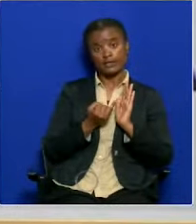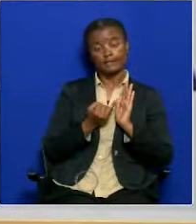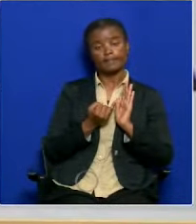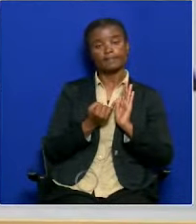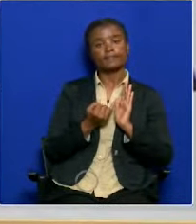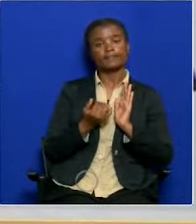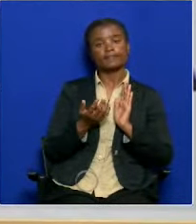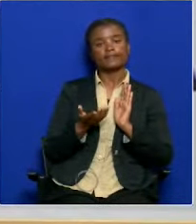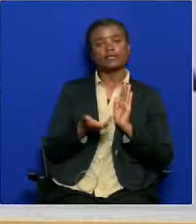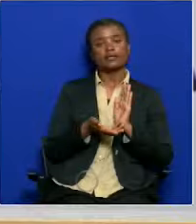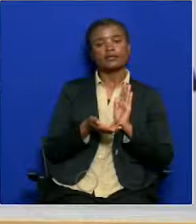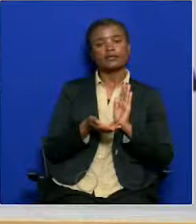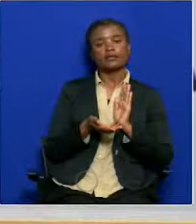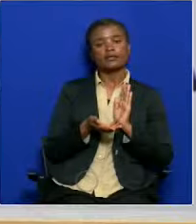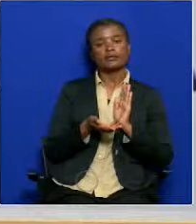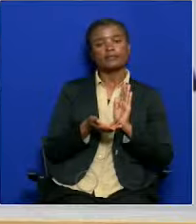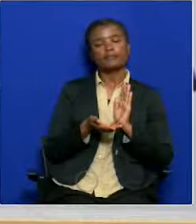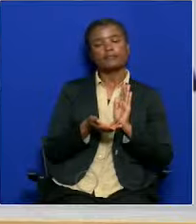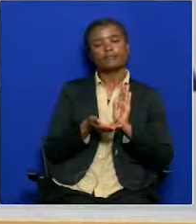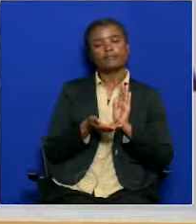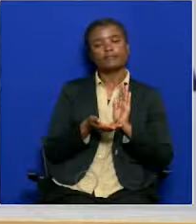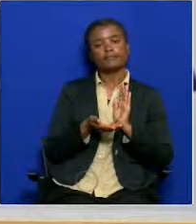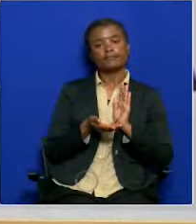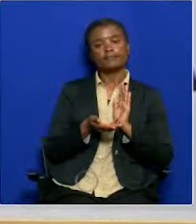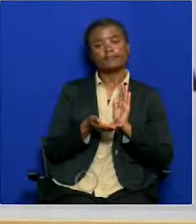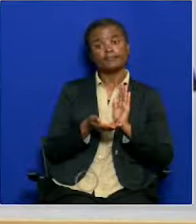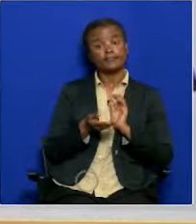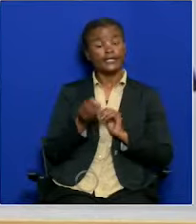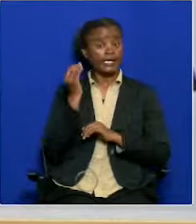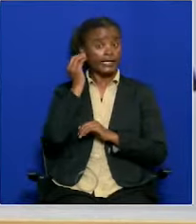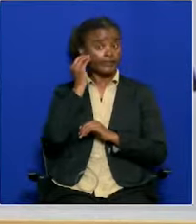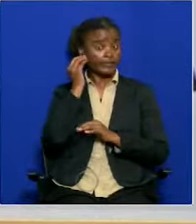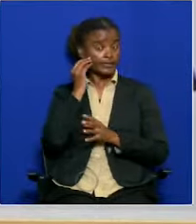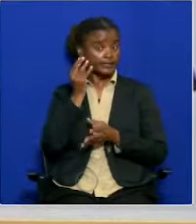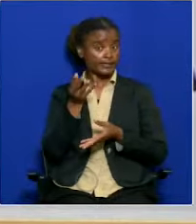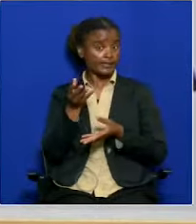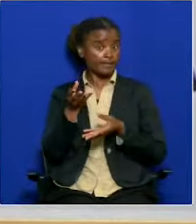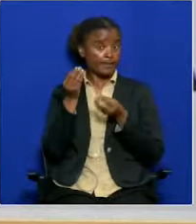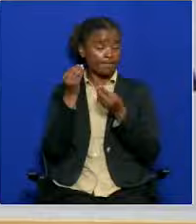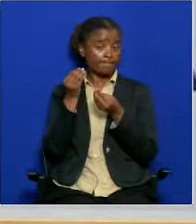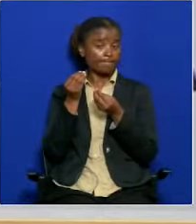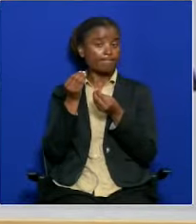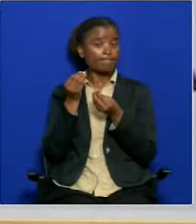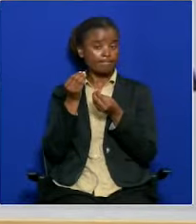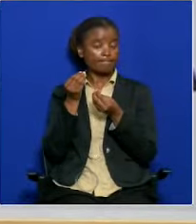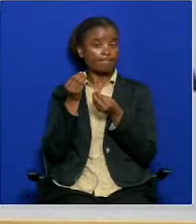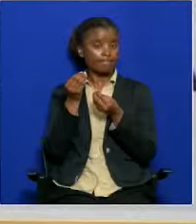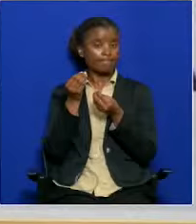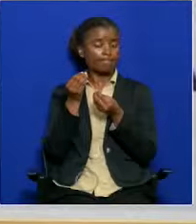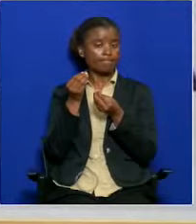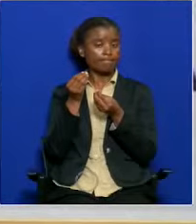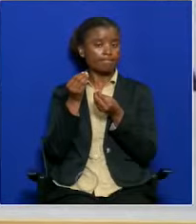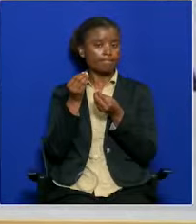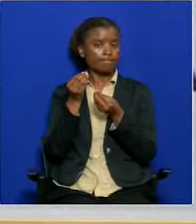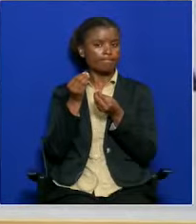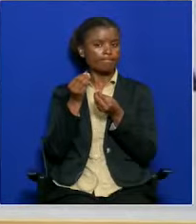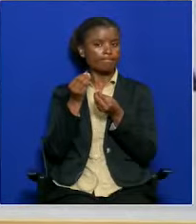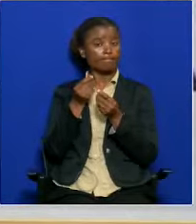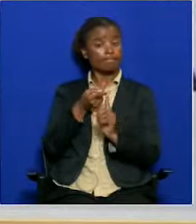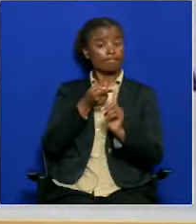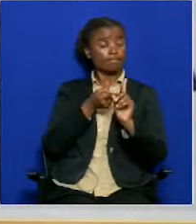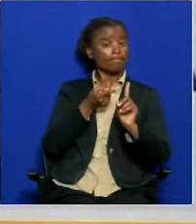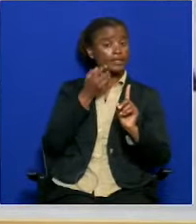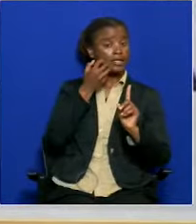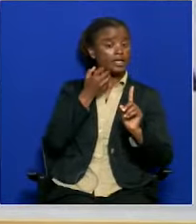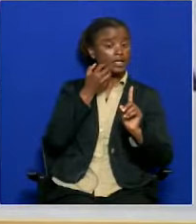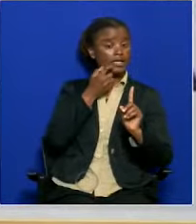I got some information that my name was used by him somewhere. And then I